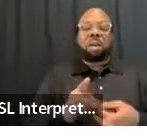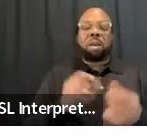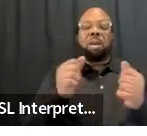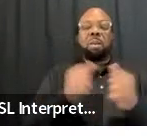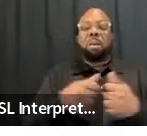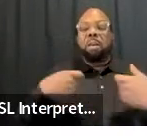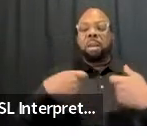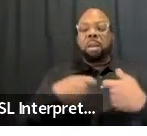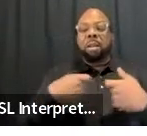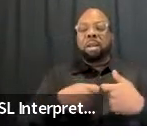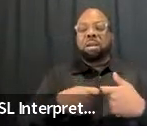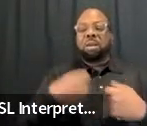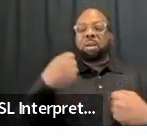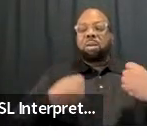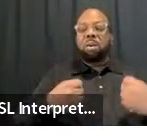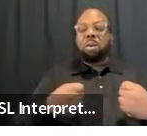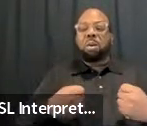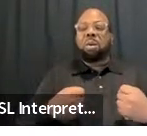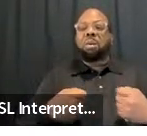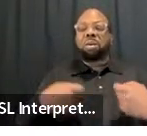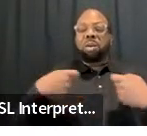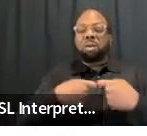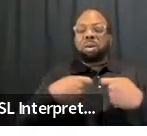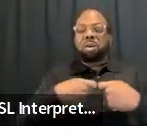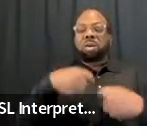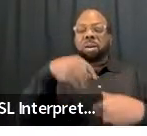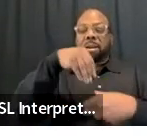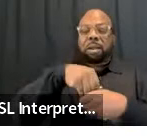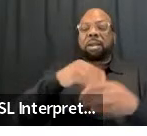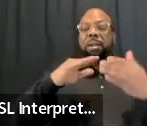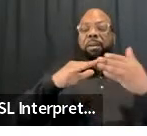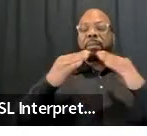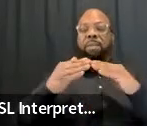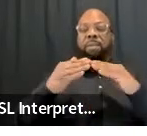city. Next slide.